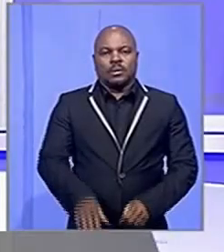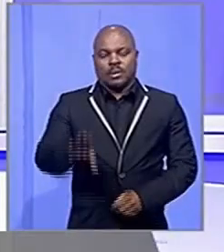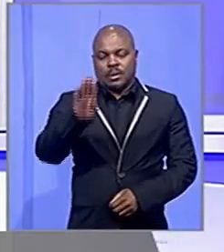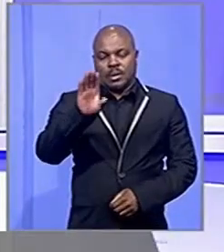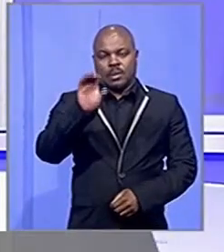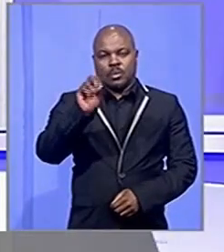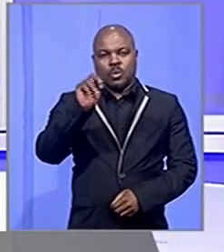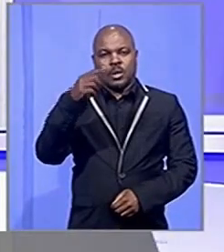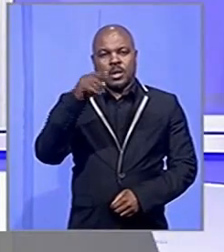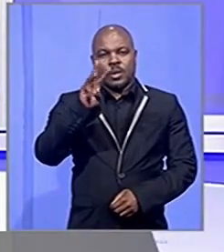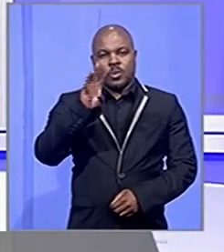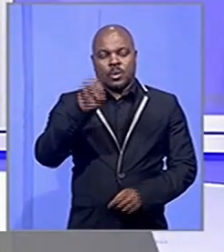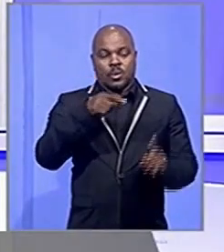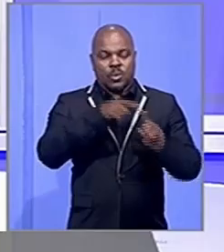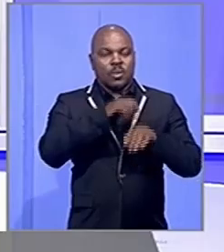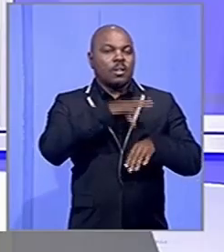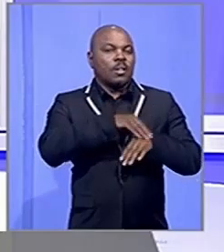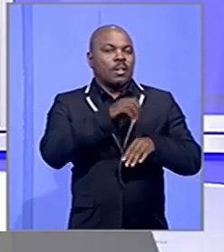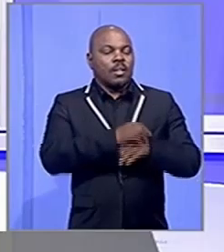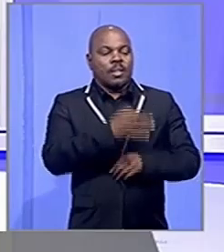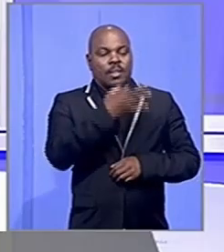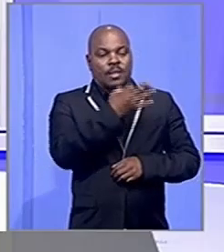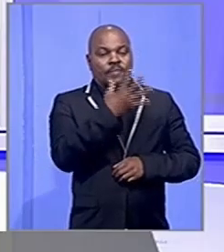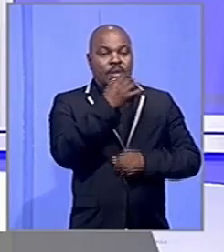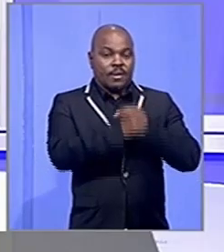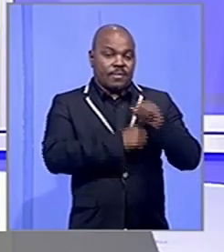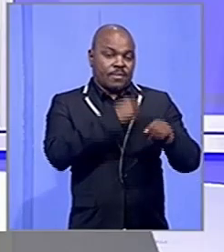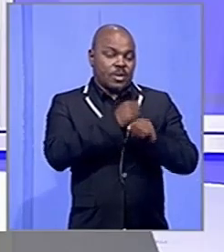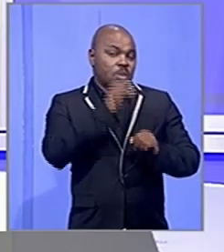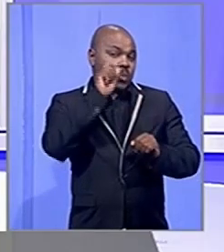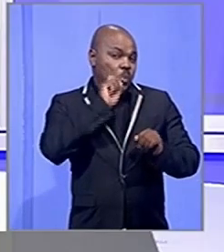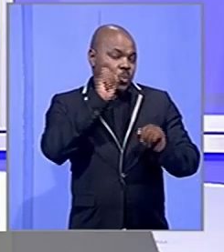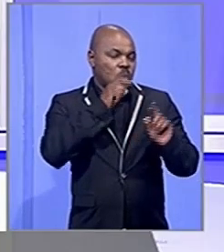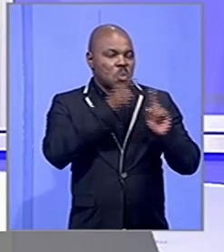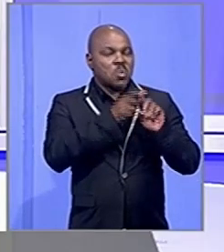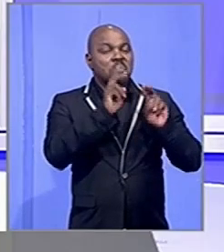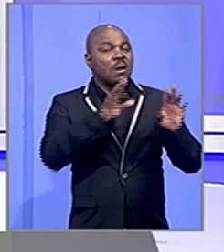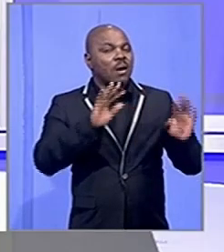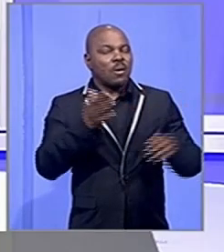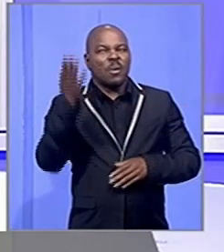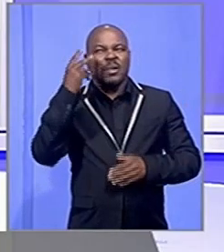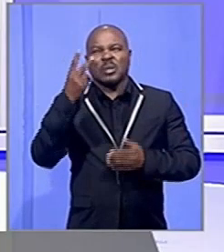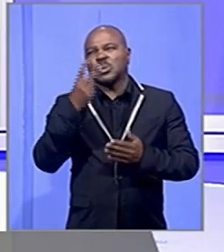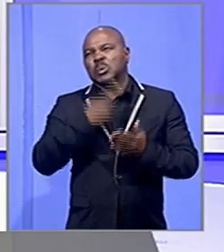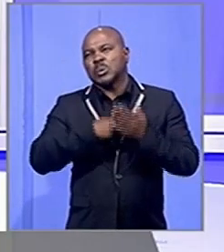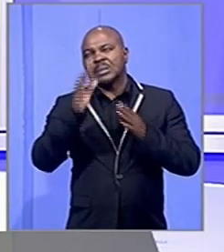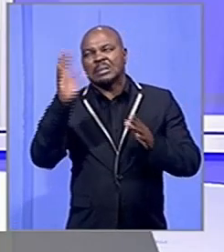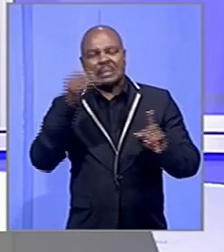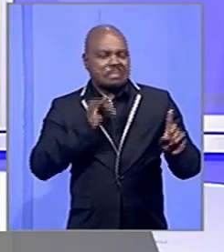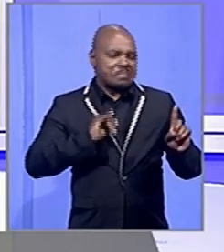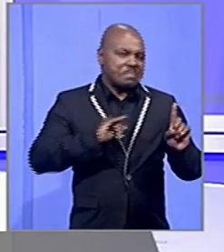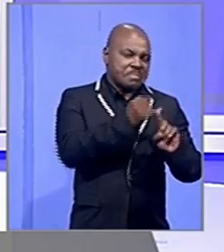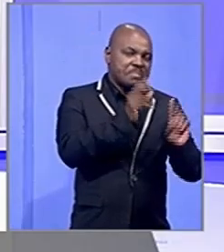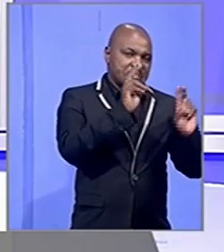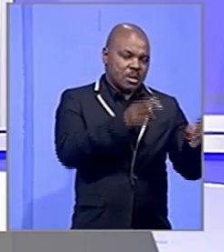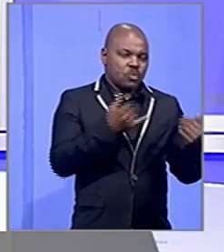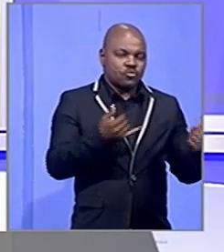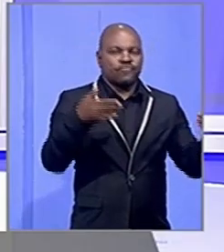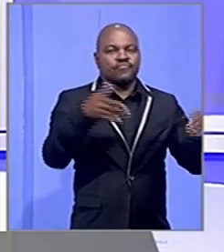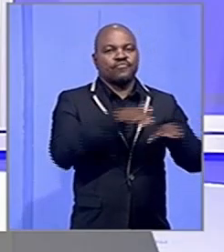Bongiwe Phulampa wa dingwaga di le 35 yo a bolailweng ka go tlhabiwa dibeke di le 2 tse di fetileng o